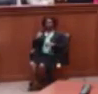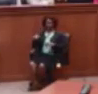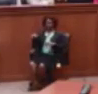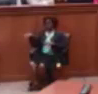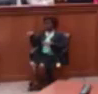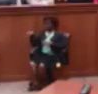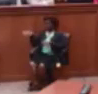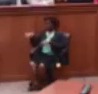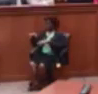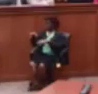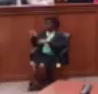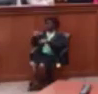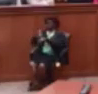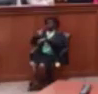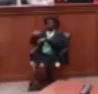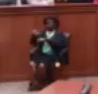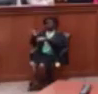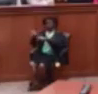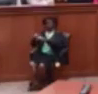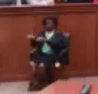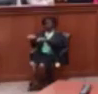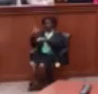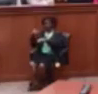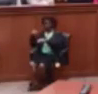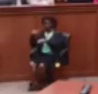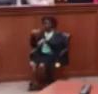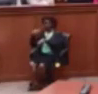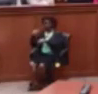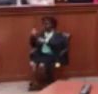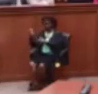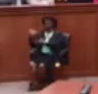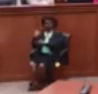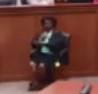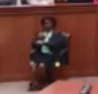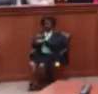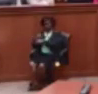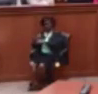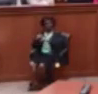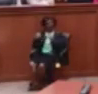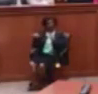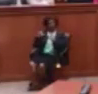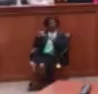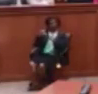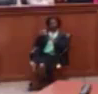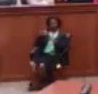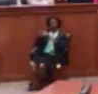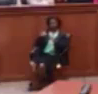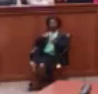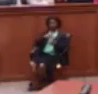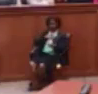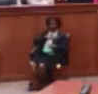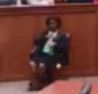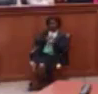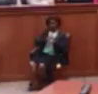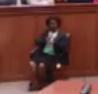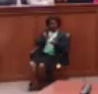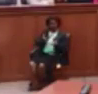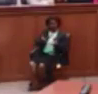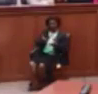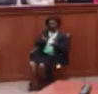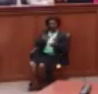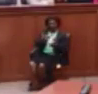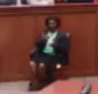enough to be very close with one of those institutions, and most of